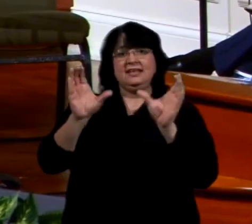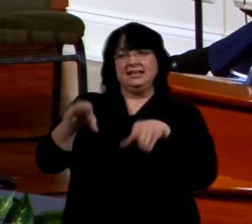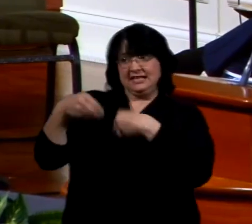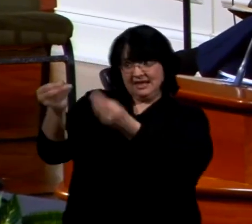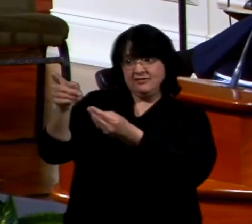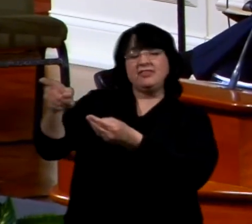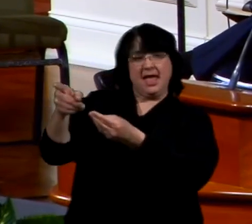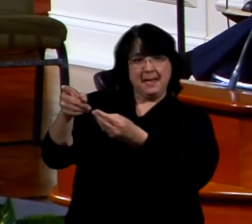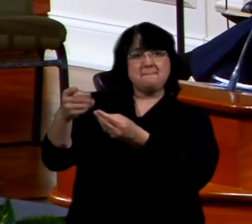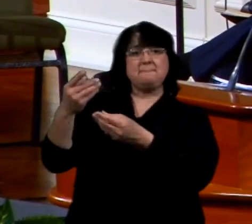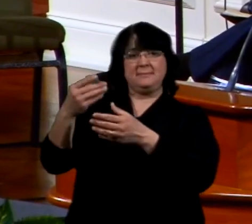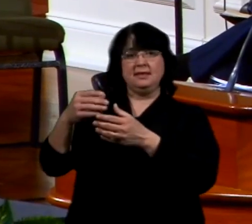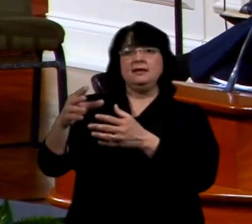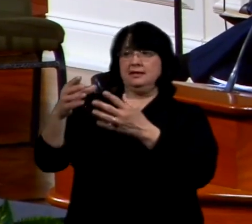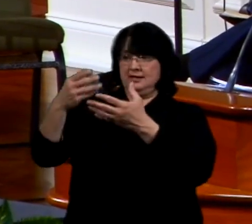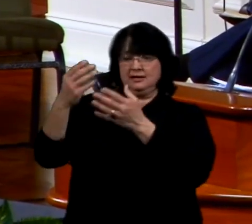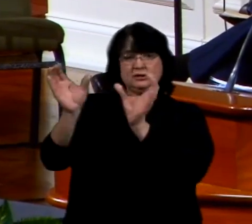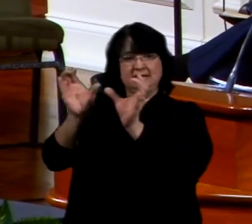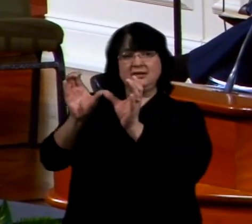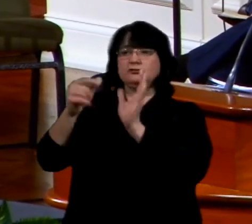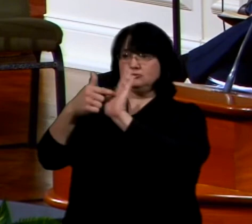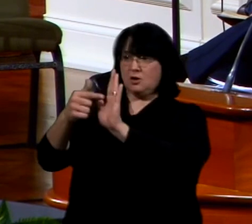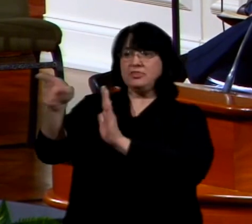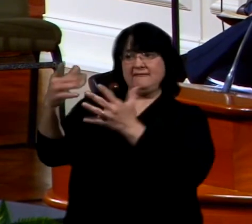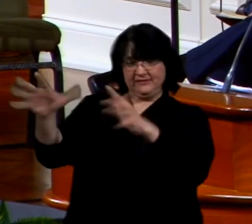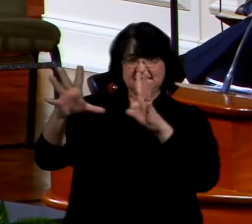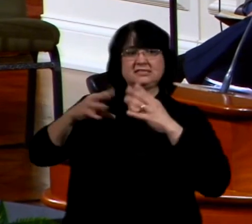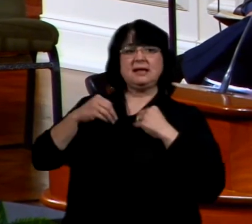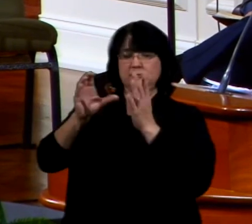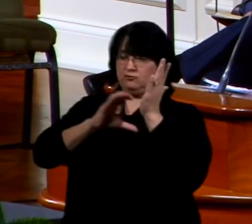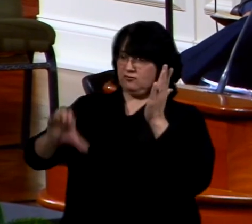birth certificate that they've accepted Christ as their Savior.